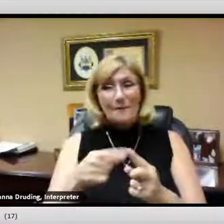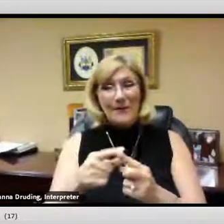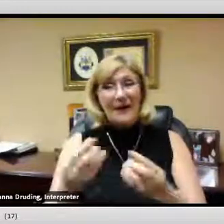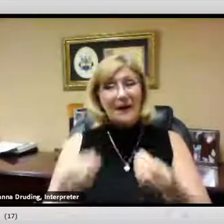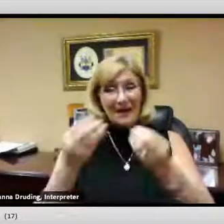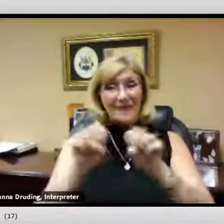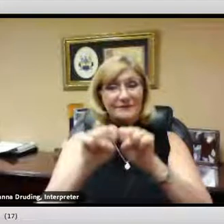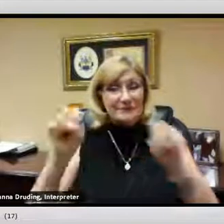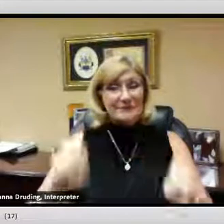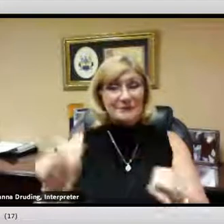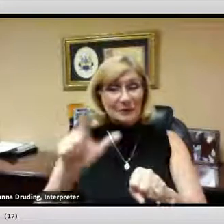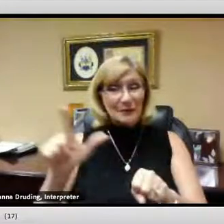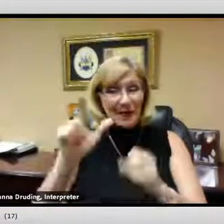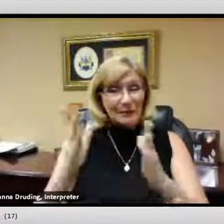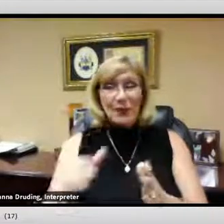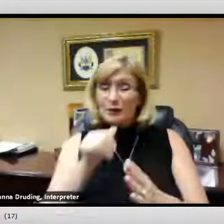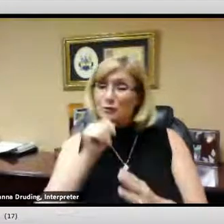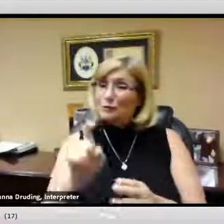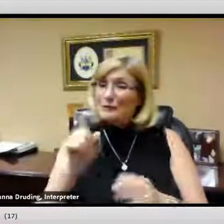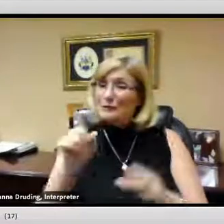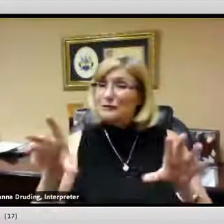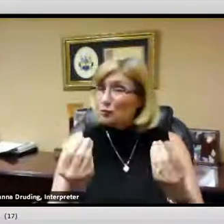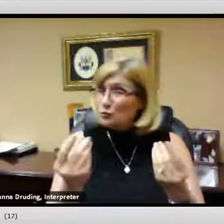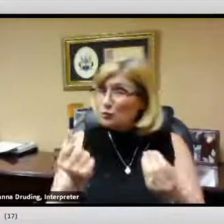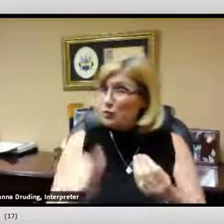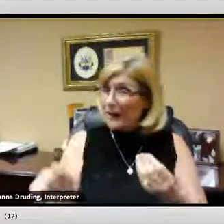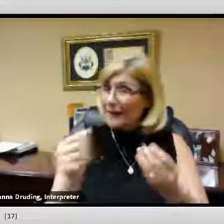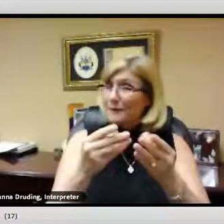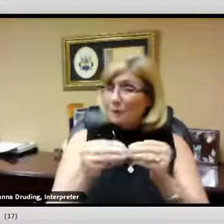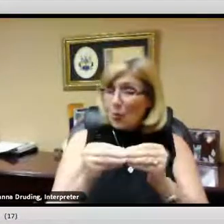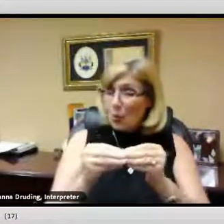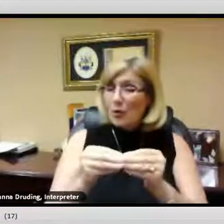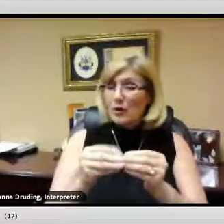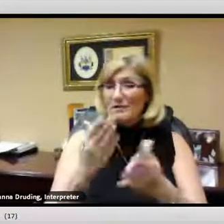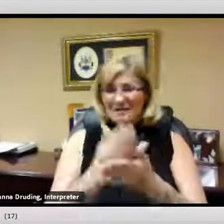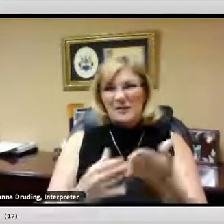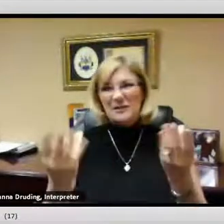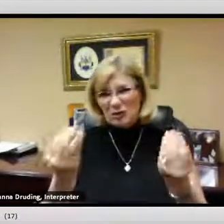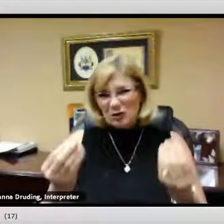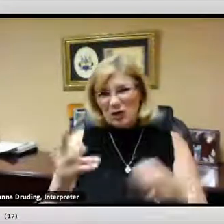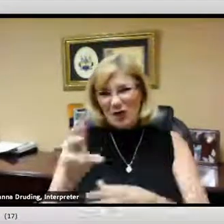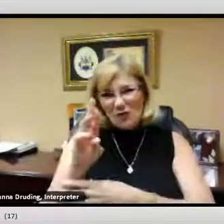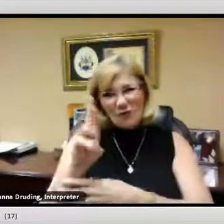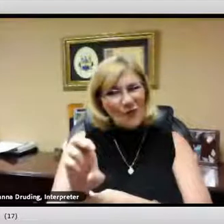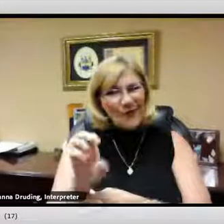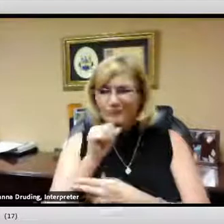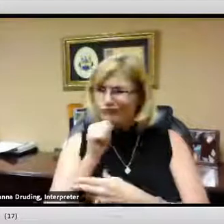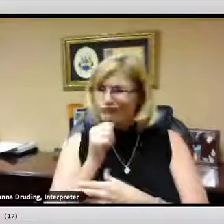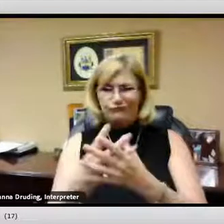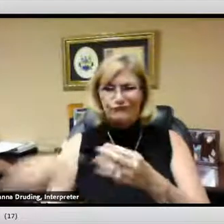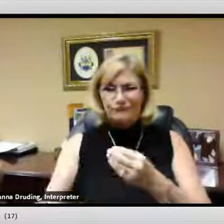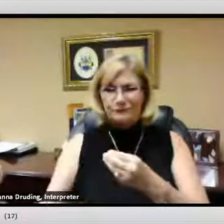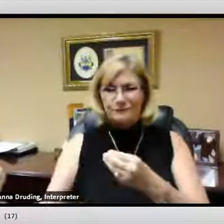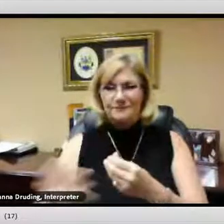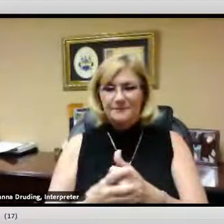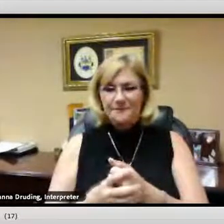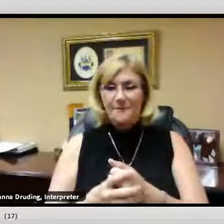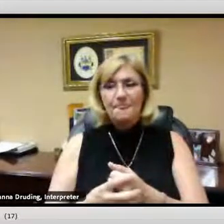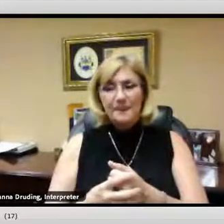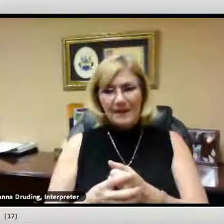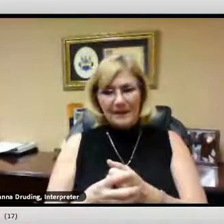just don't need to do anymore. Some of the software she mentions doesn't exist anymore. And so it kind of has to